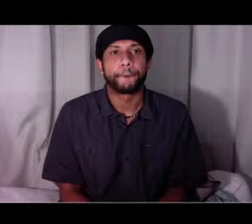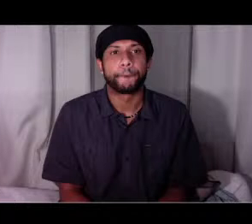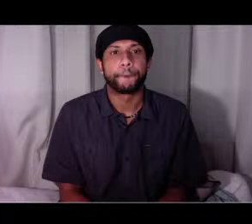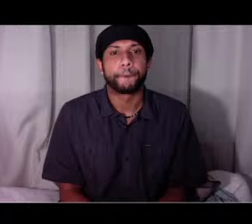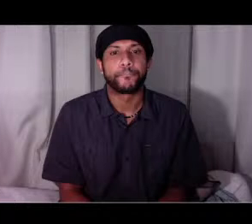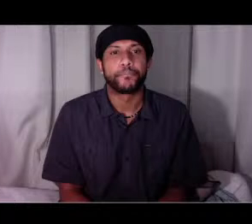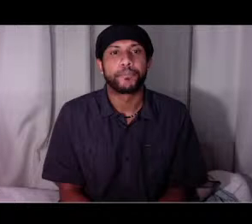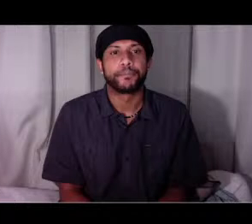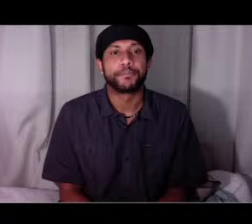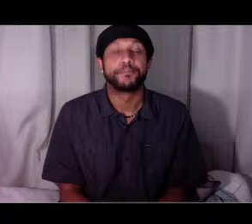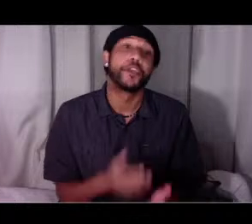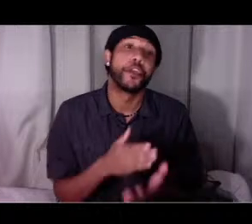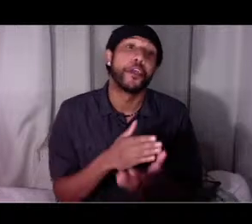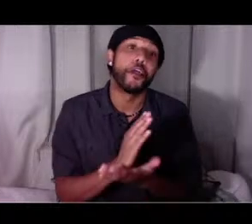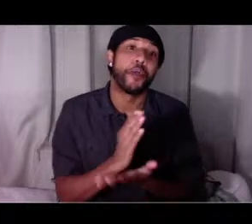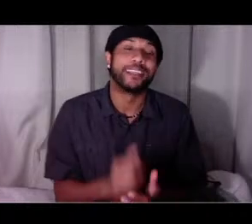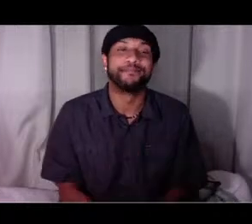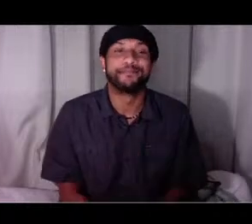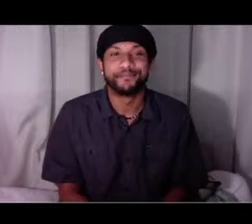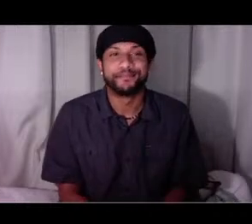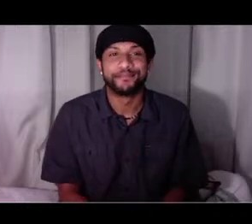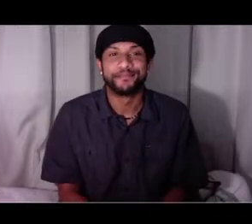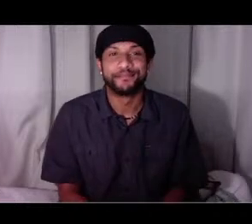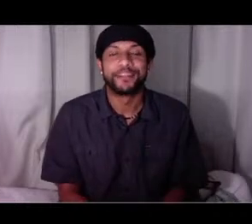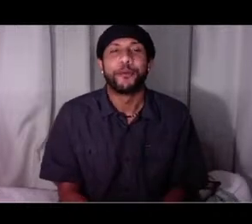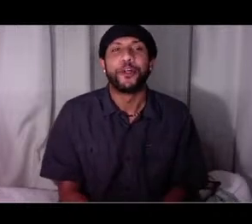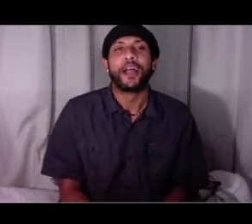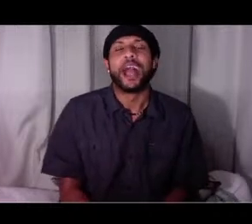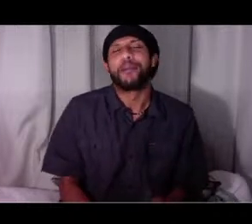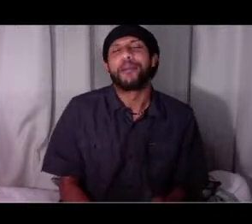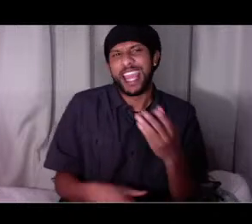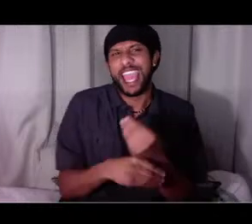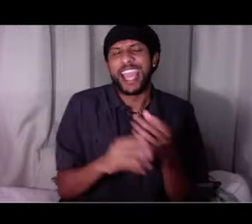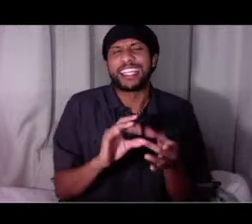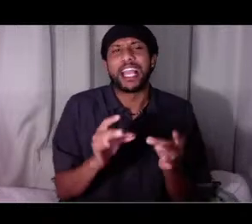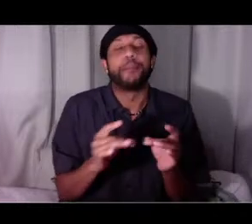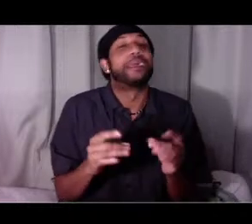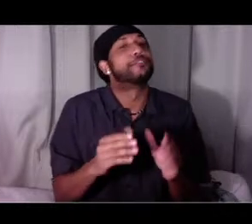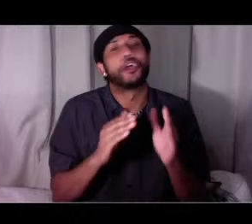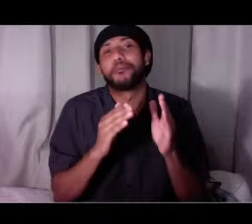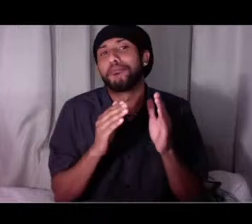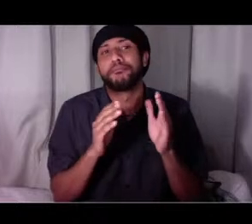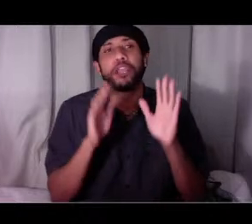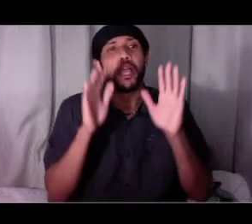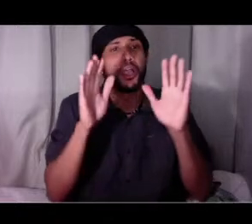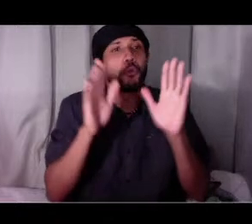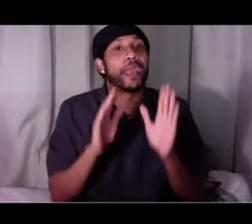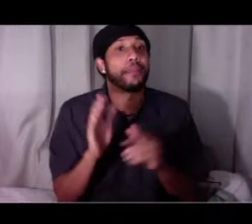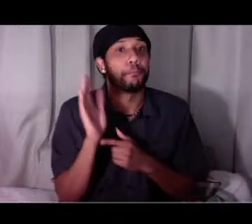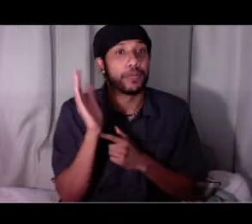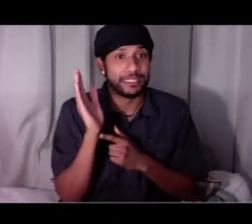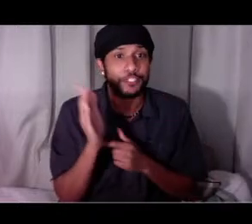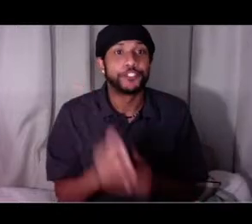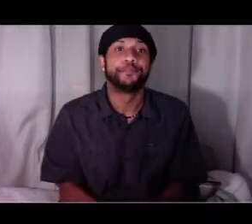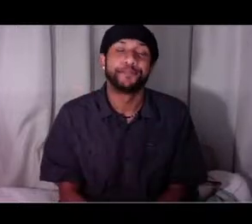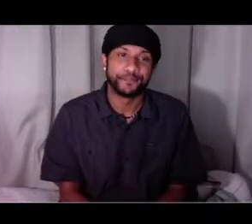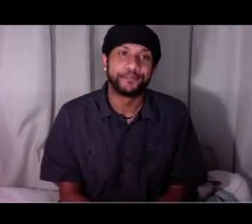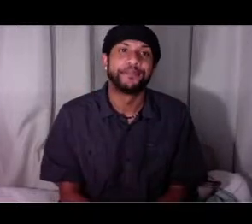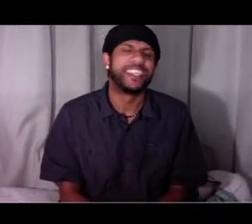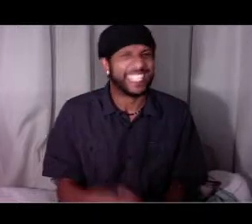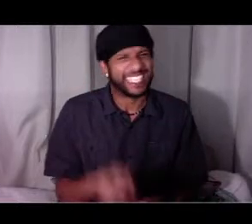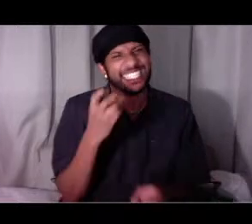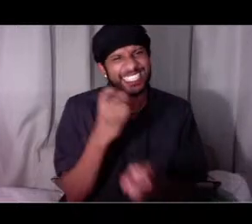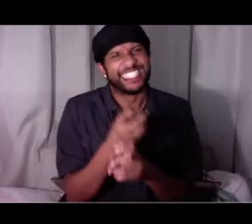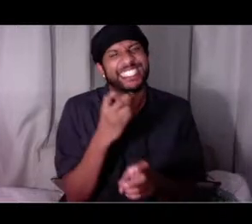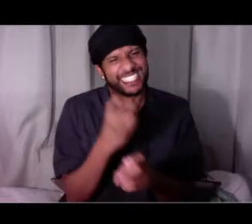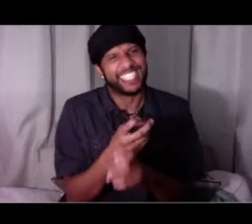members all right well I I want to Echo some of the comments that were shared it was a great presentation um it's difficult